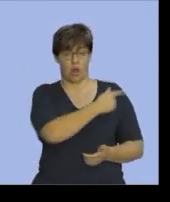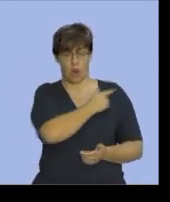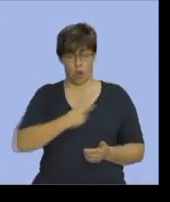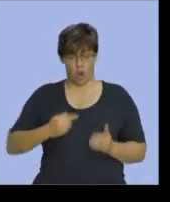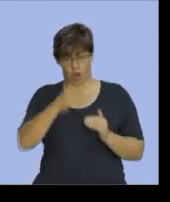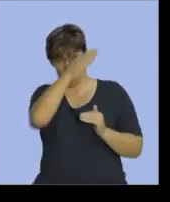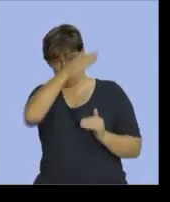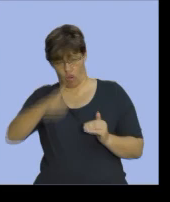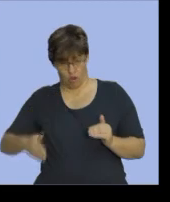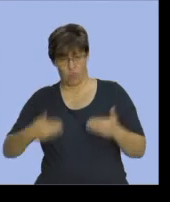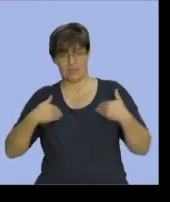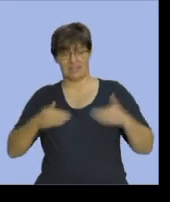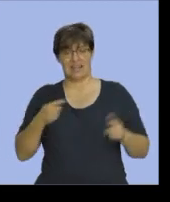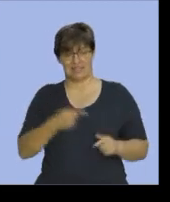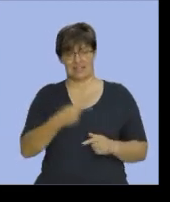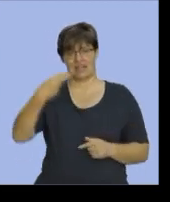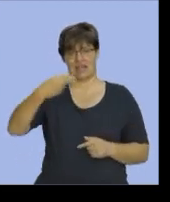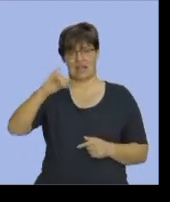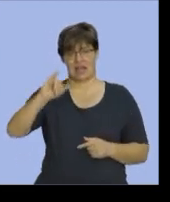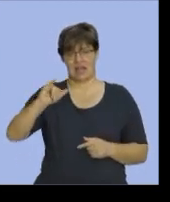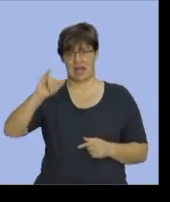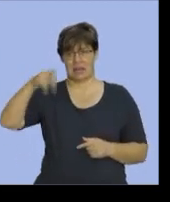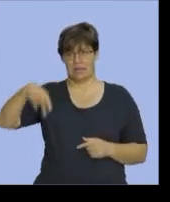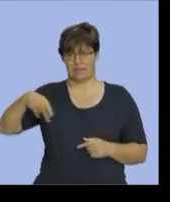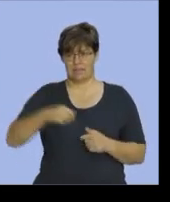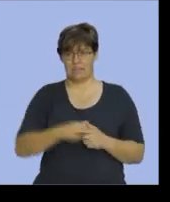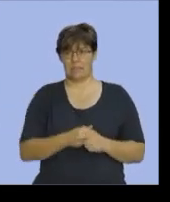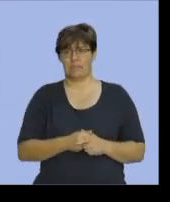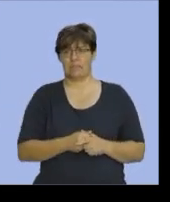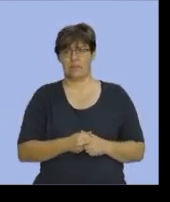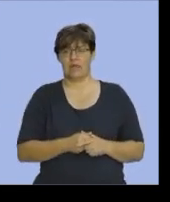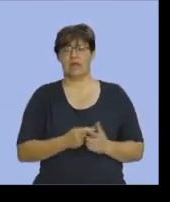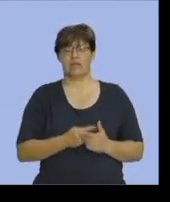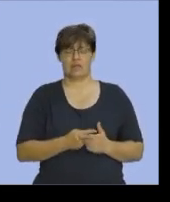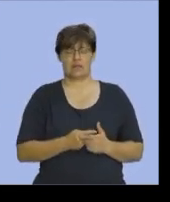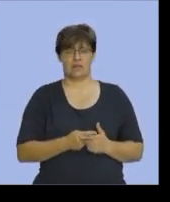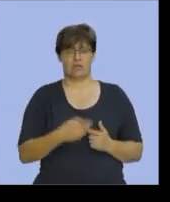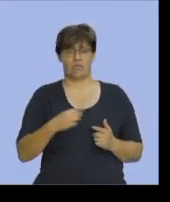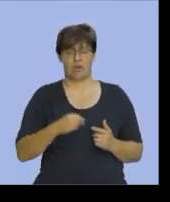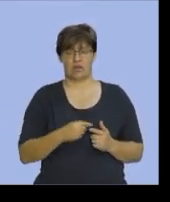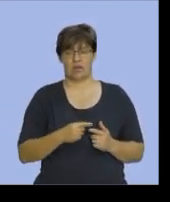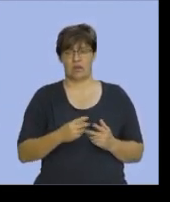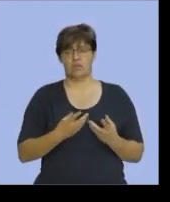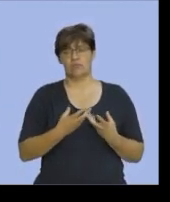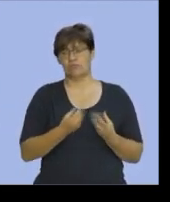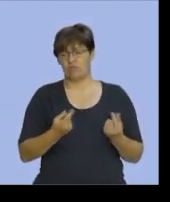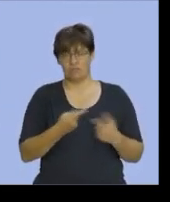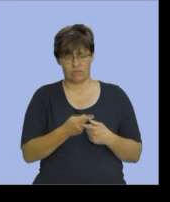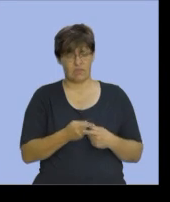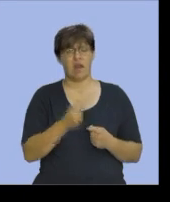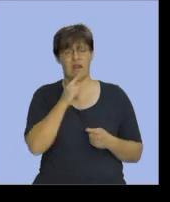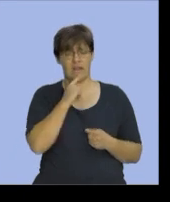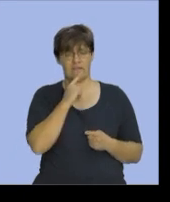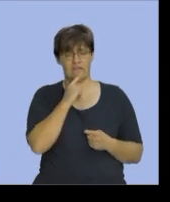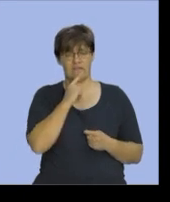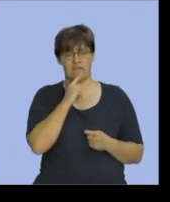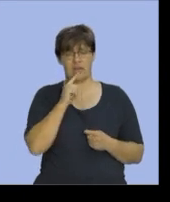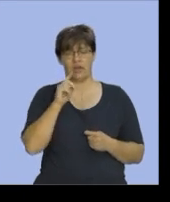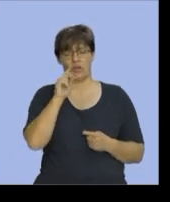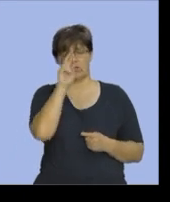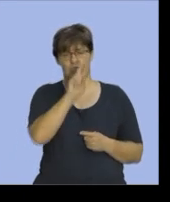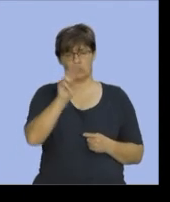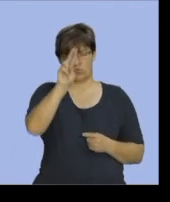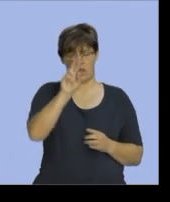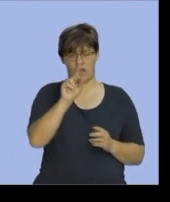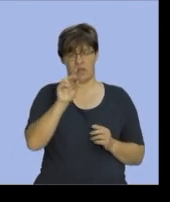Remember that the longest side is what we normally start with, which is our hypotenuse side. And then if you're trying to solve for it,